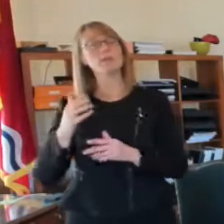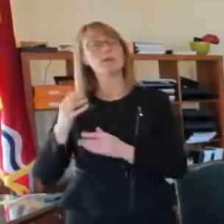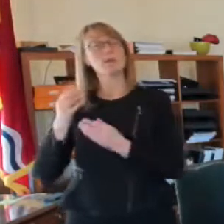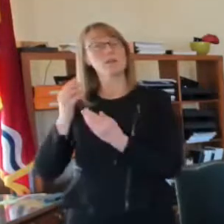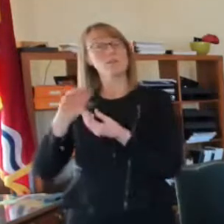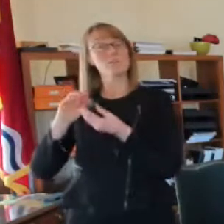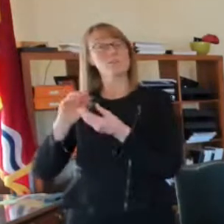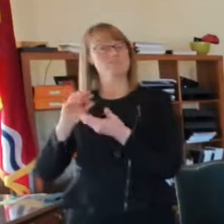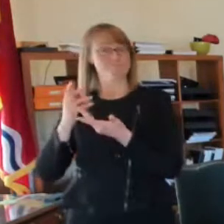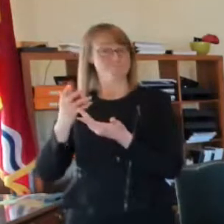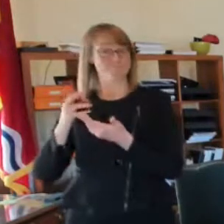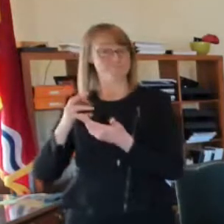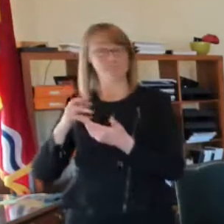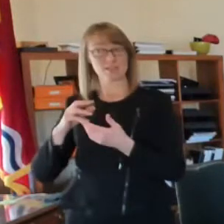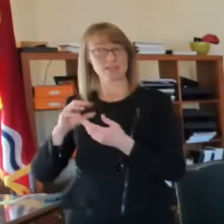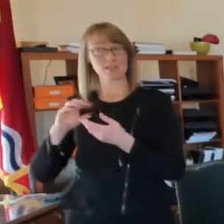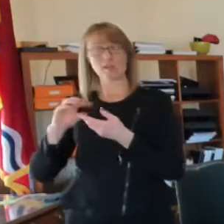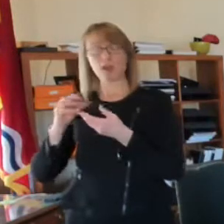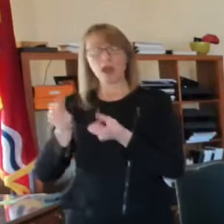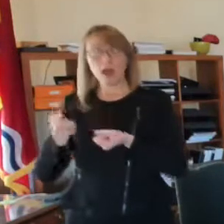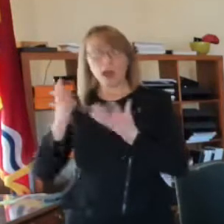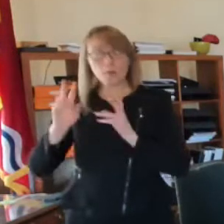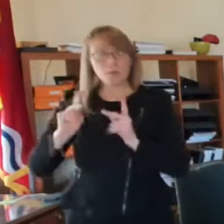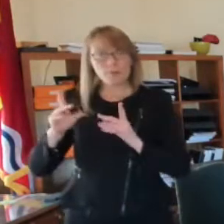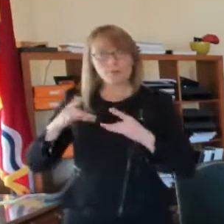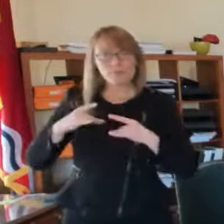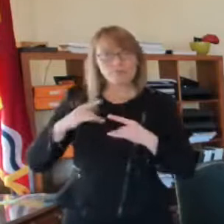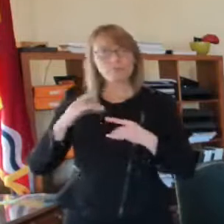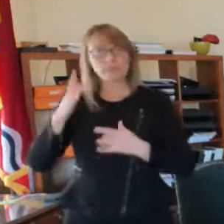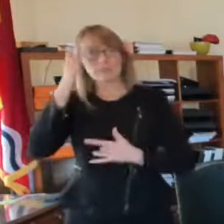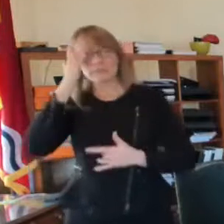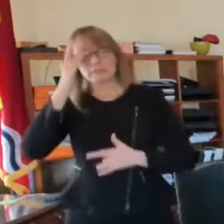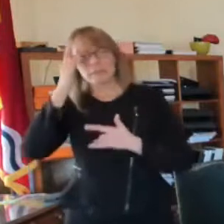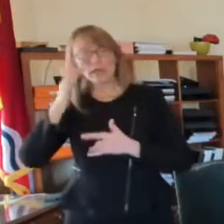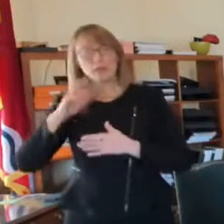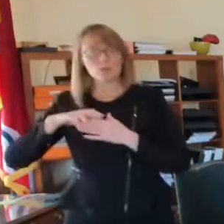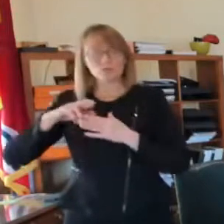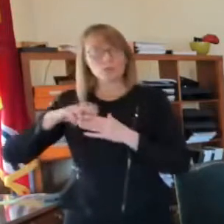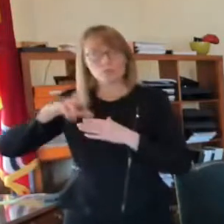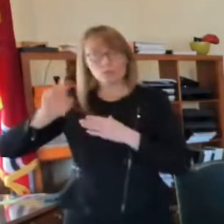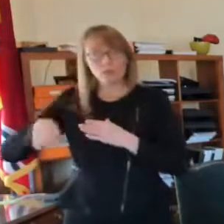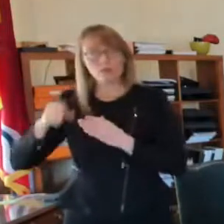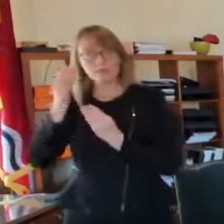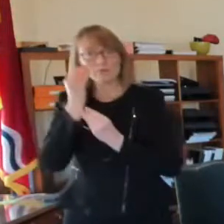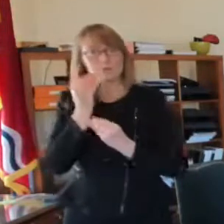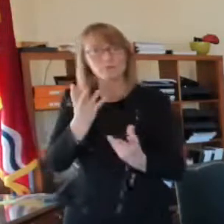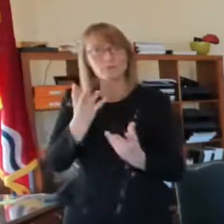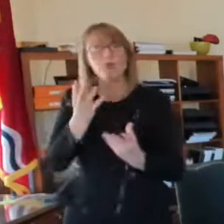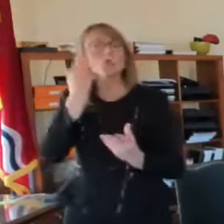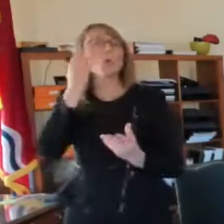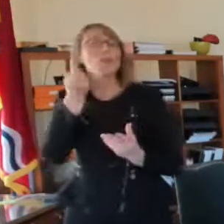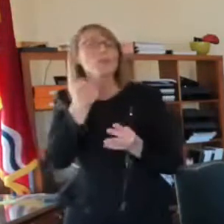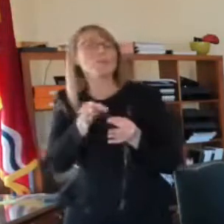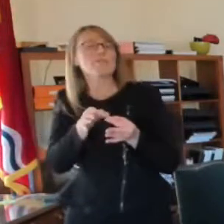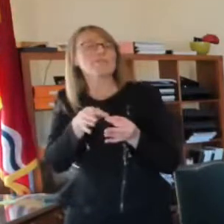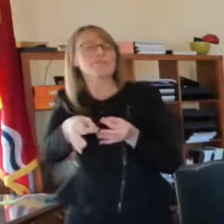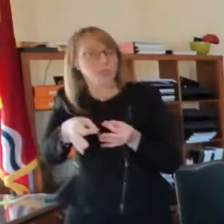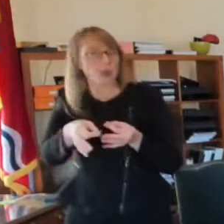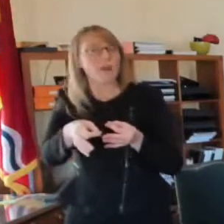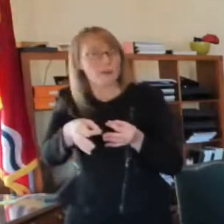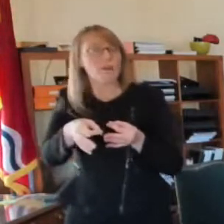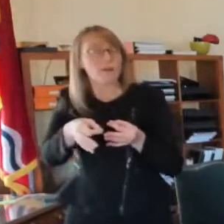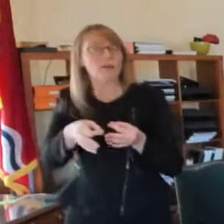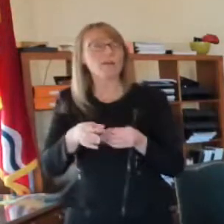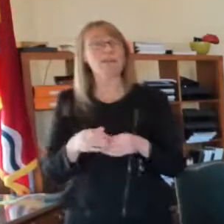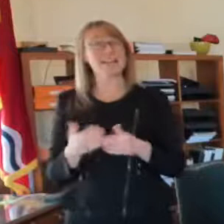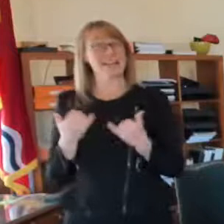the roughly 4-day Thanksgiving holiday, and so by now we think most of that reporting